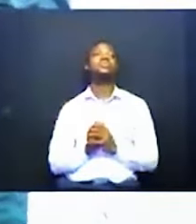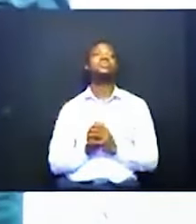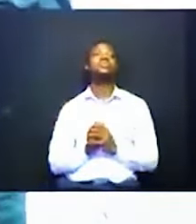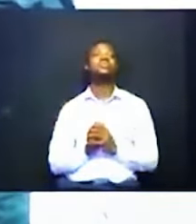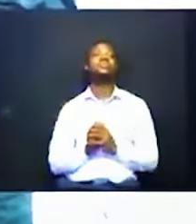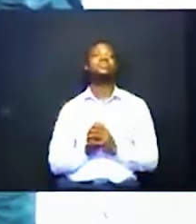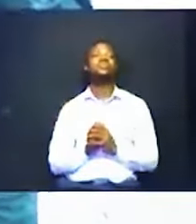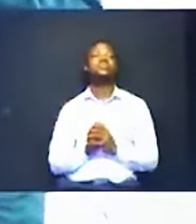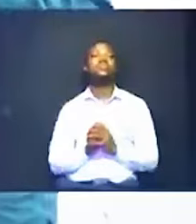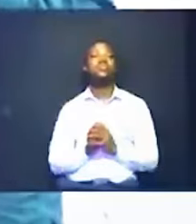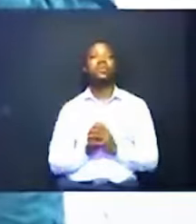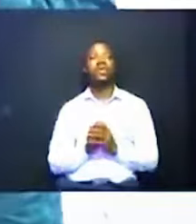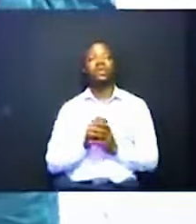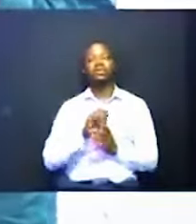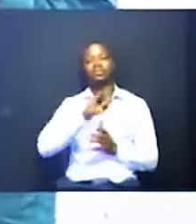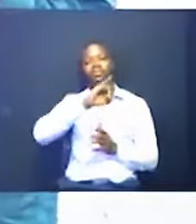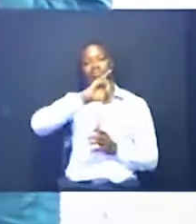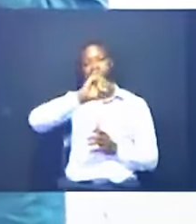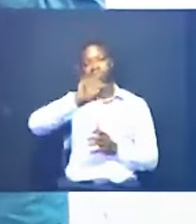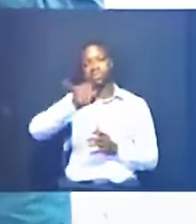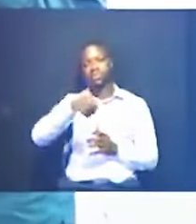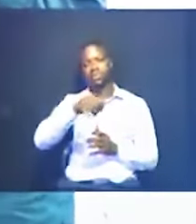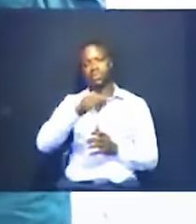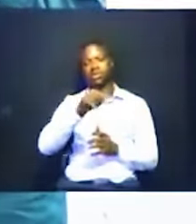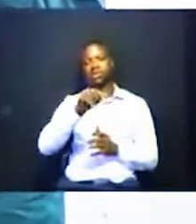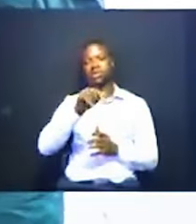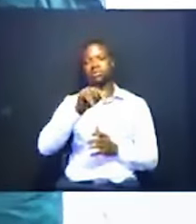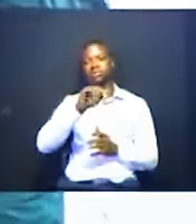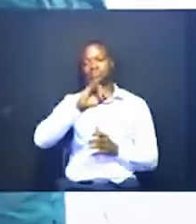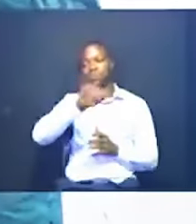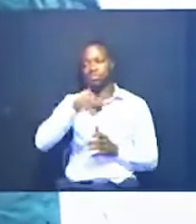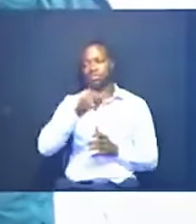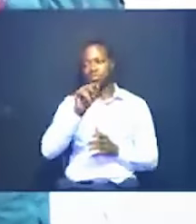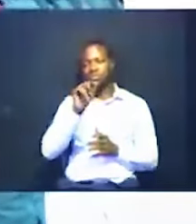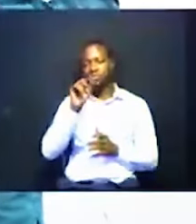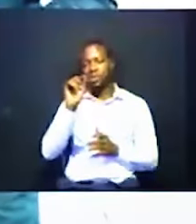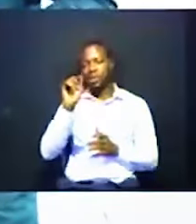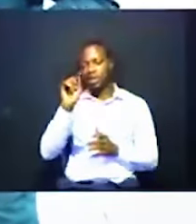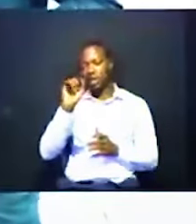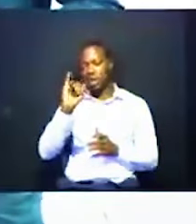See, J.I. Packer defines repentance as this. Last week,